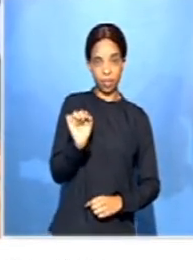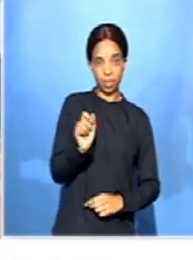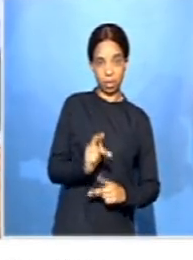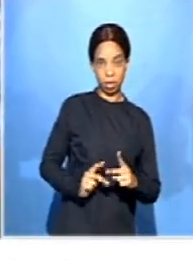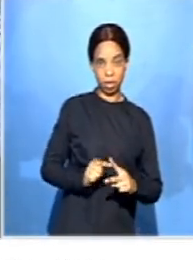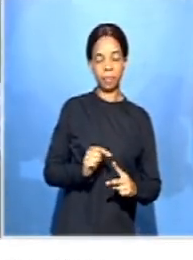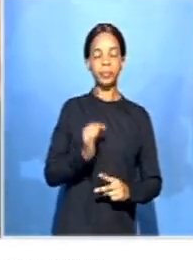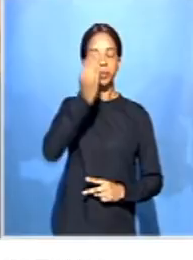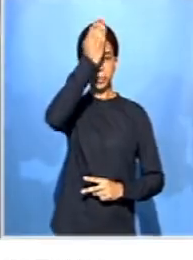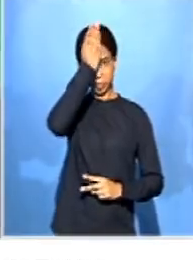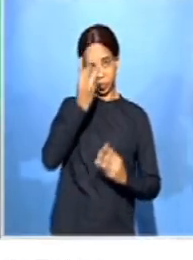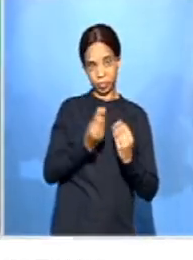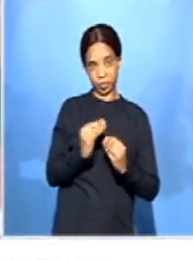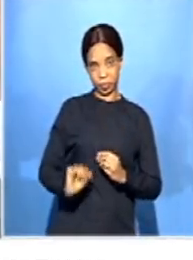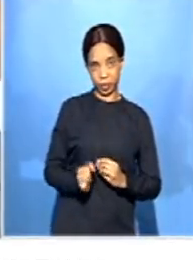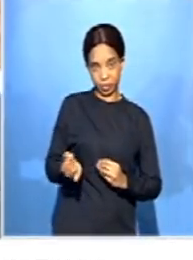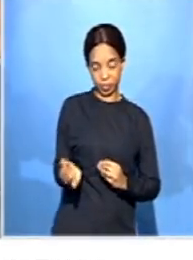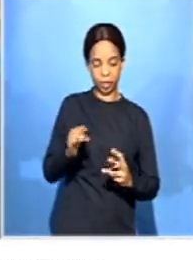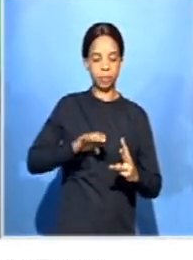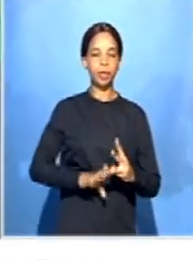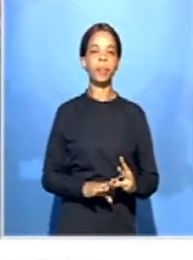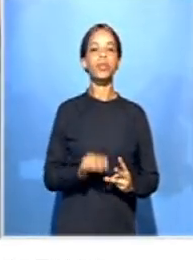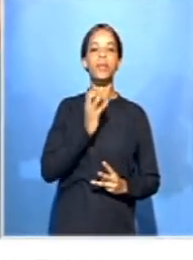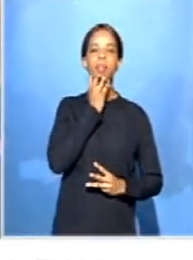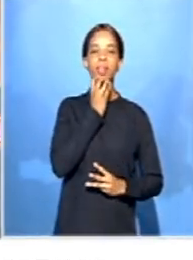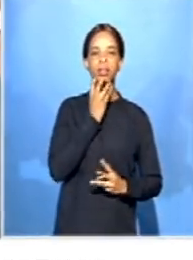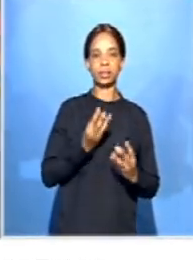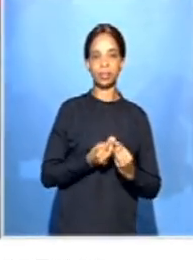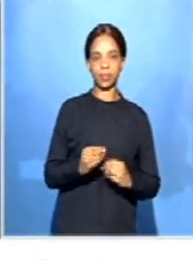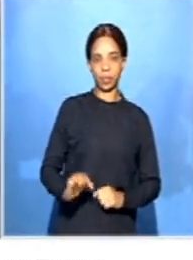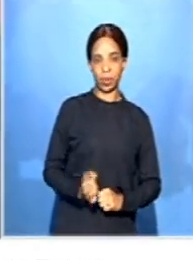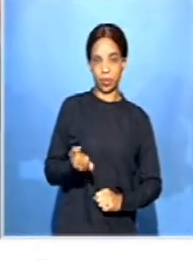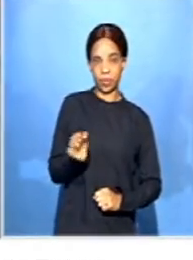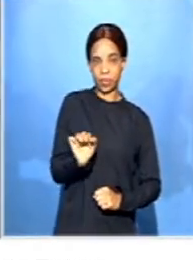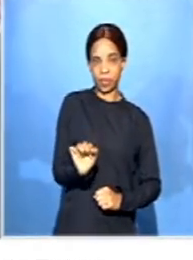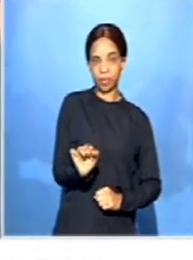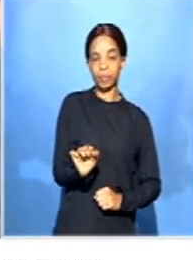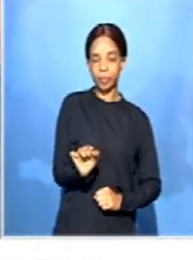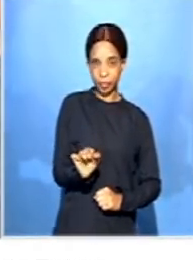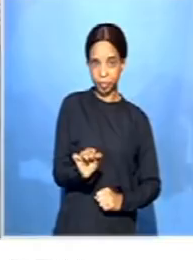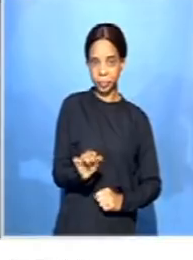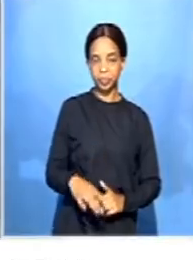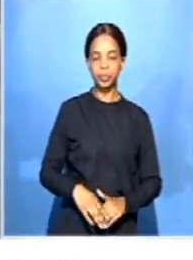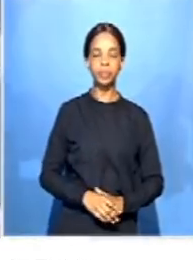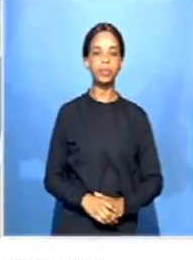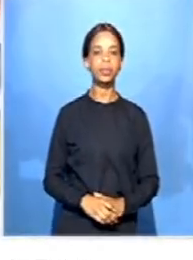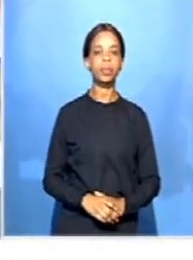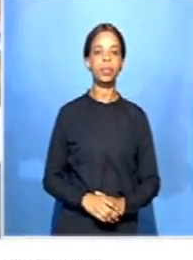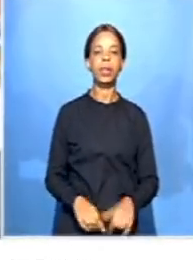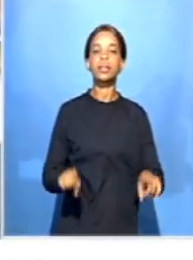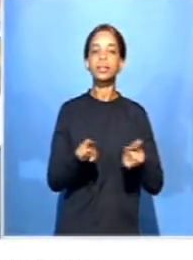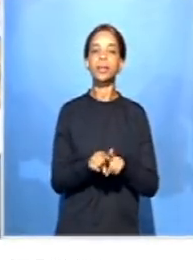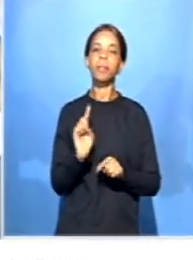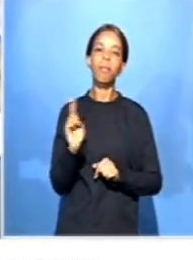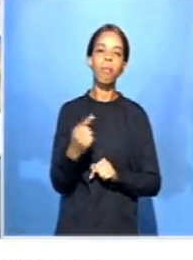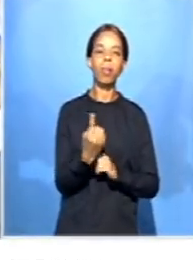President Zuma le mme President Motlanthe le mme ke isa tlhompo go ma ba kabinete